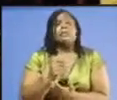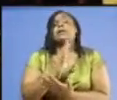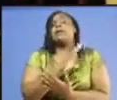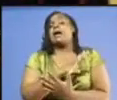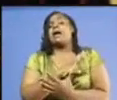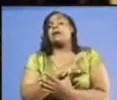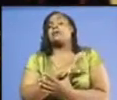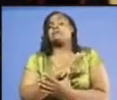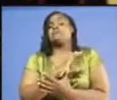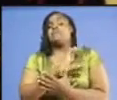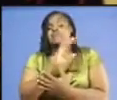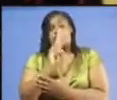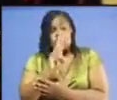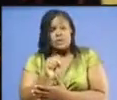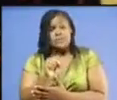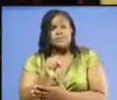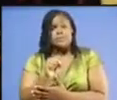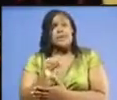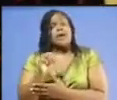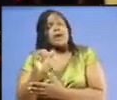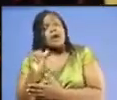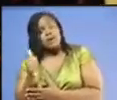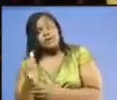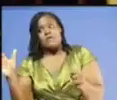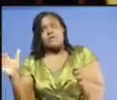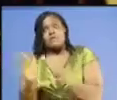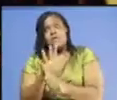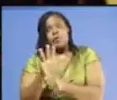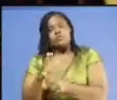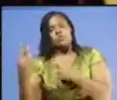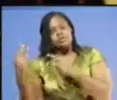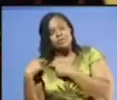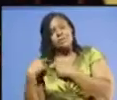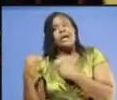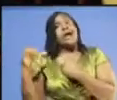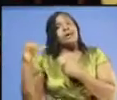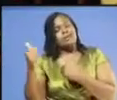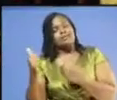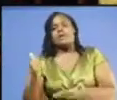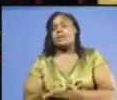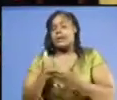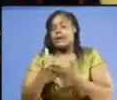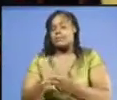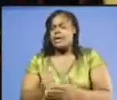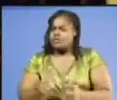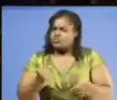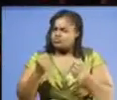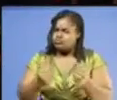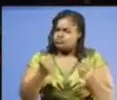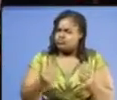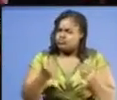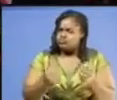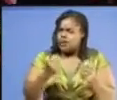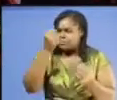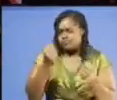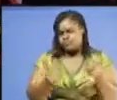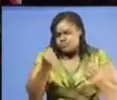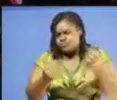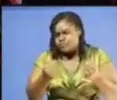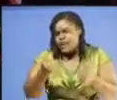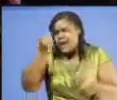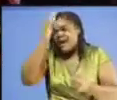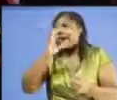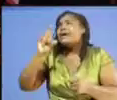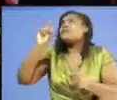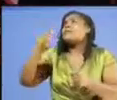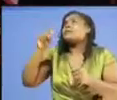the organization. The other is my full responsibility. Her fees were due. I'm coming down the corner. I'm saying, "God, you've